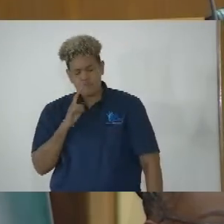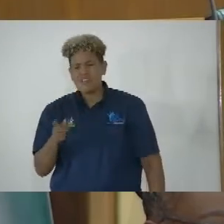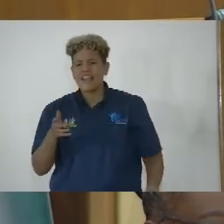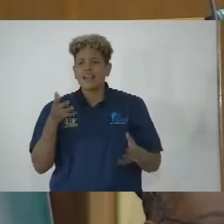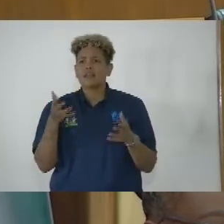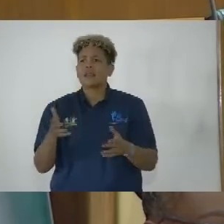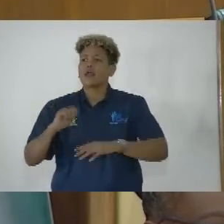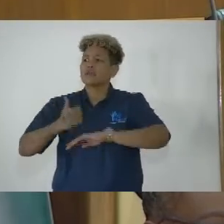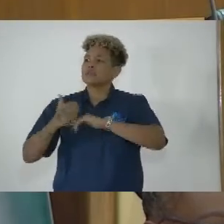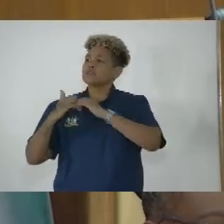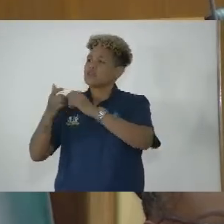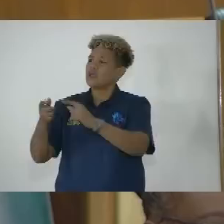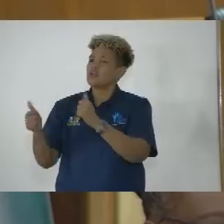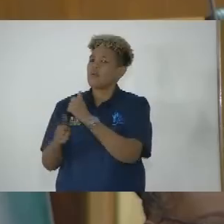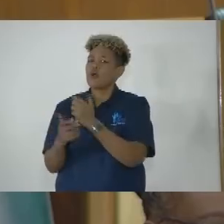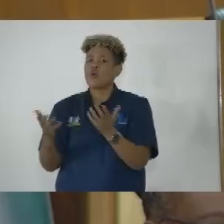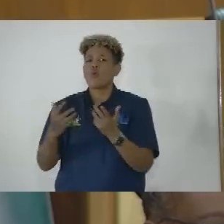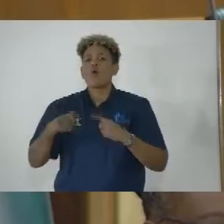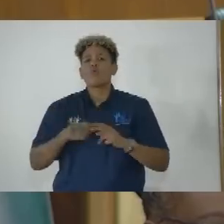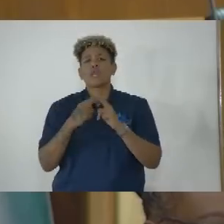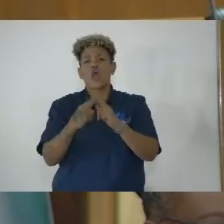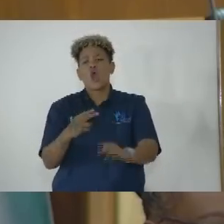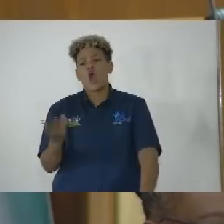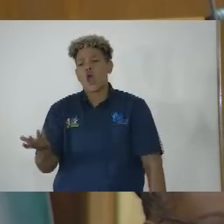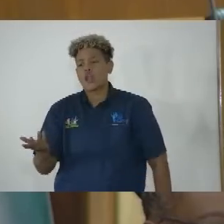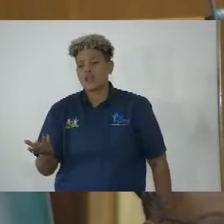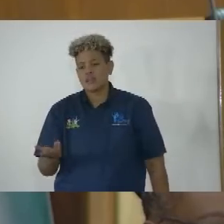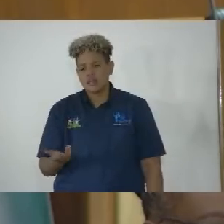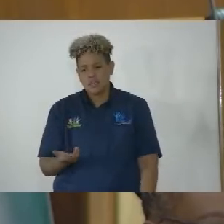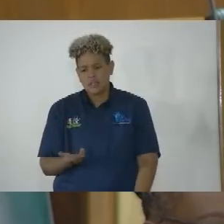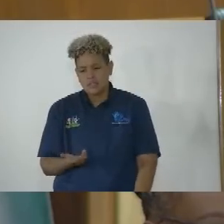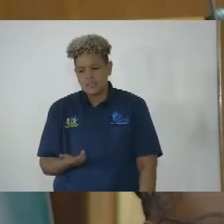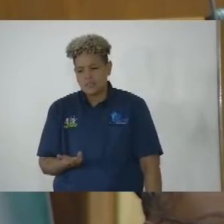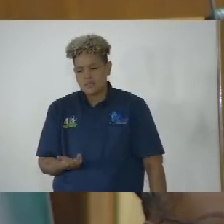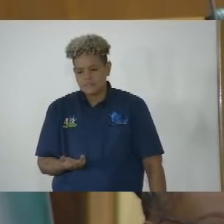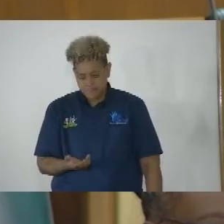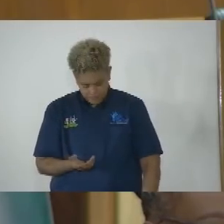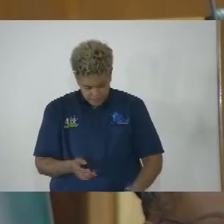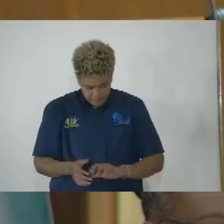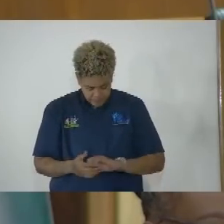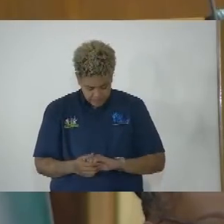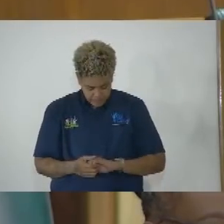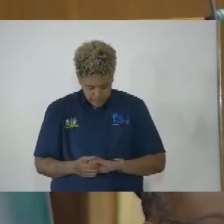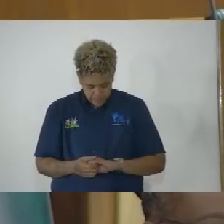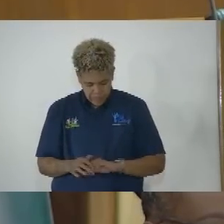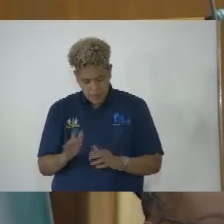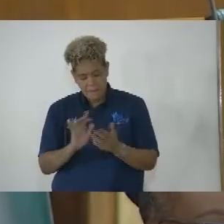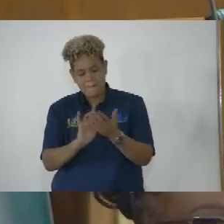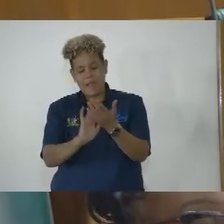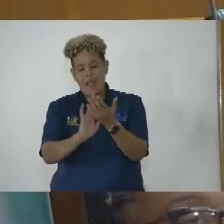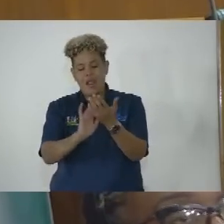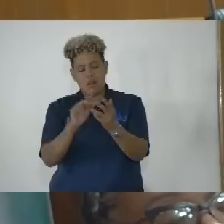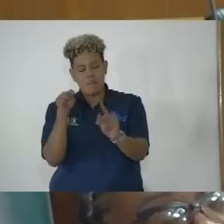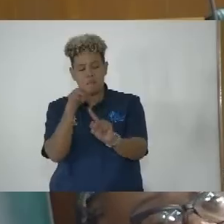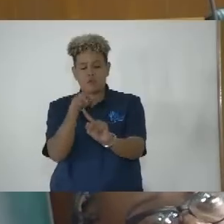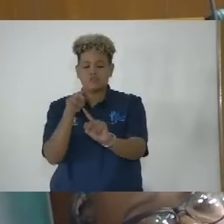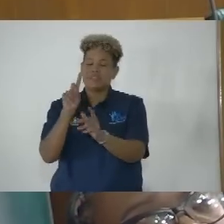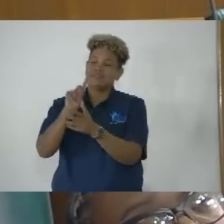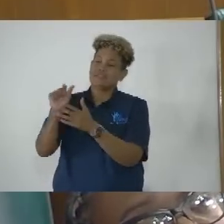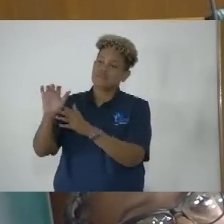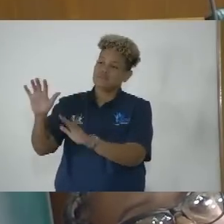anchored under what we call a medical model of